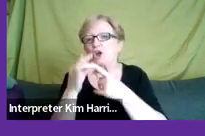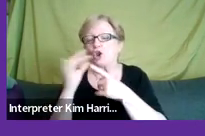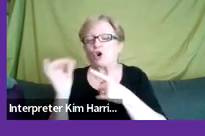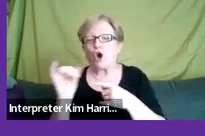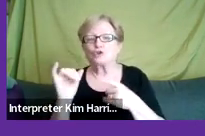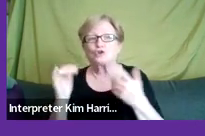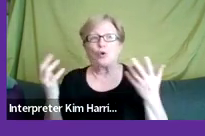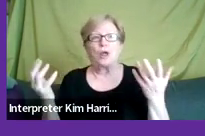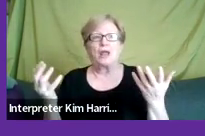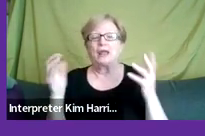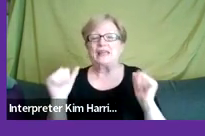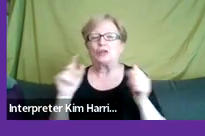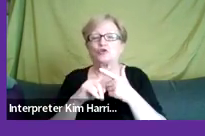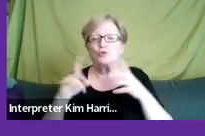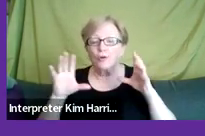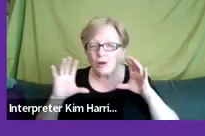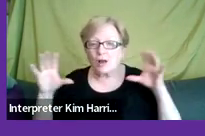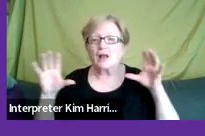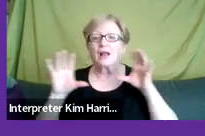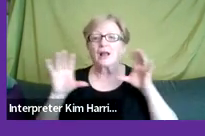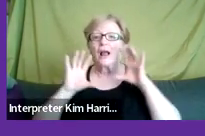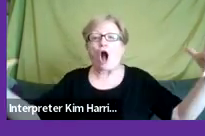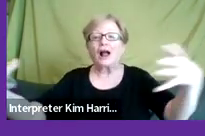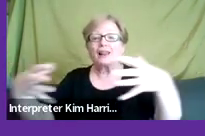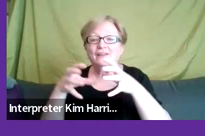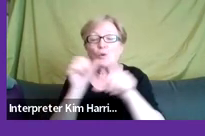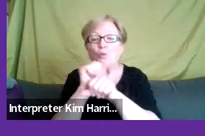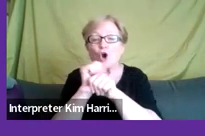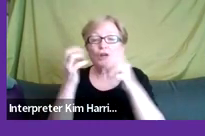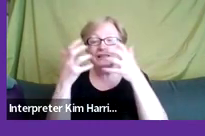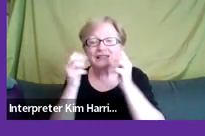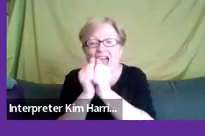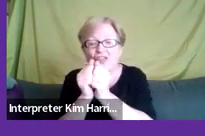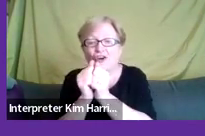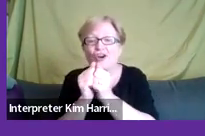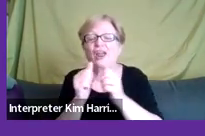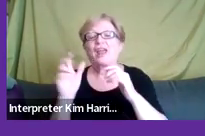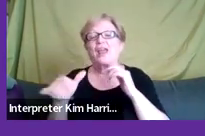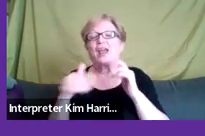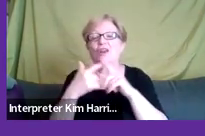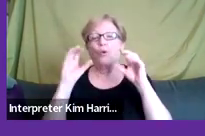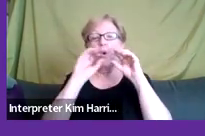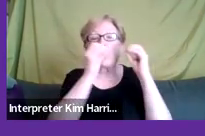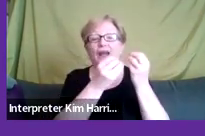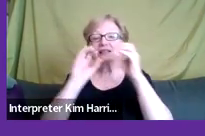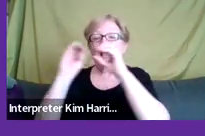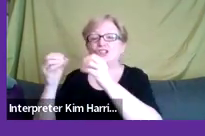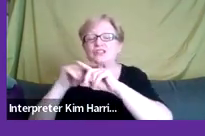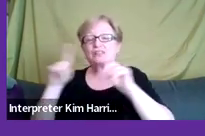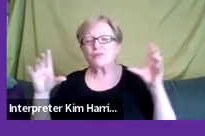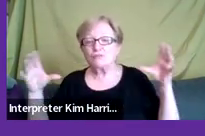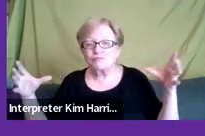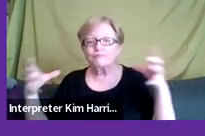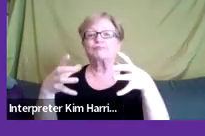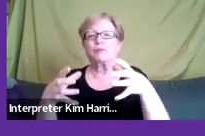we need to, collectively work together as, organizations and as communities to force